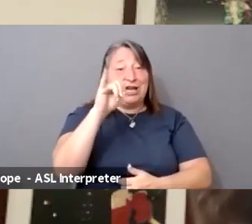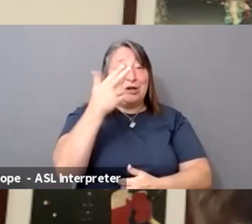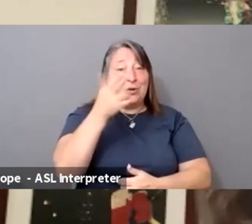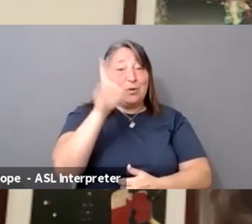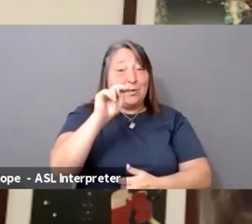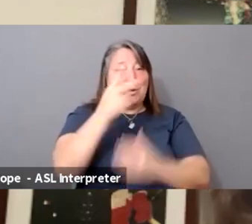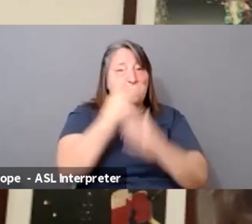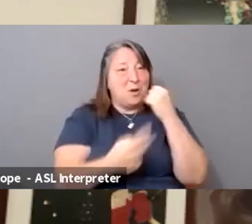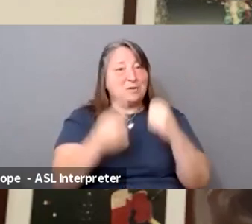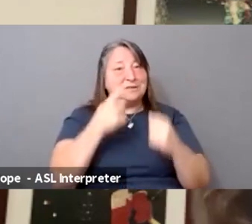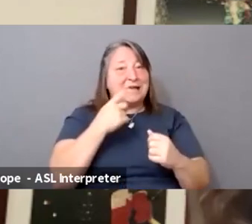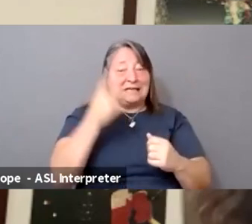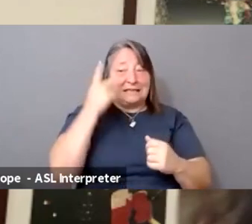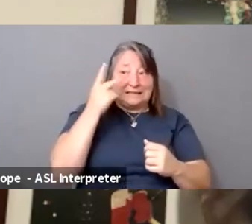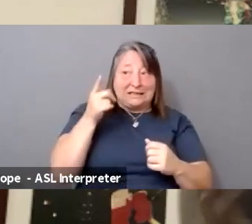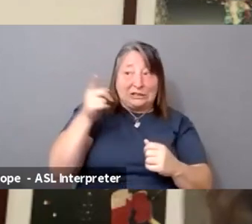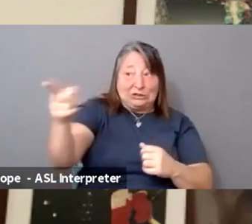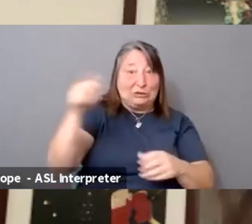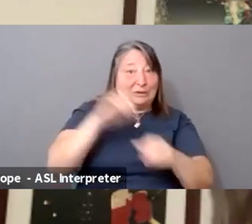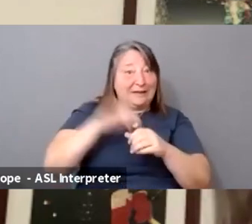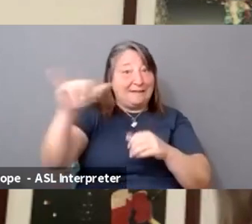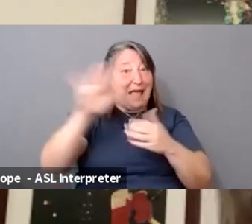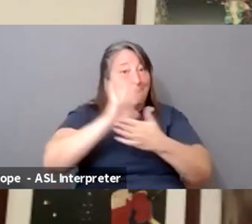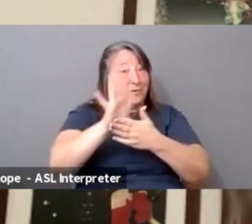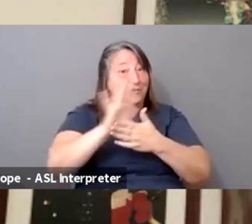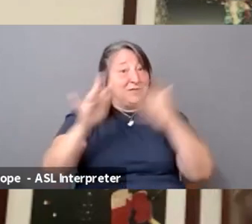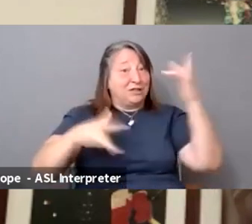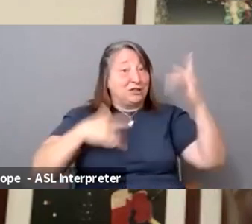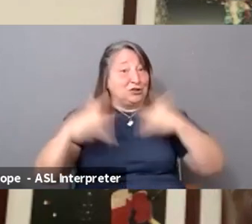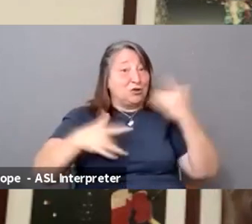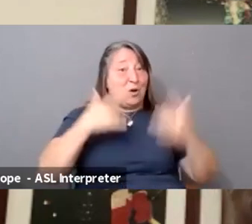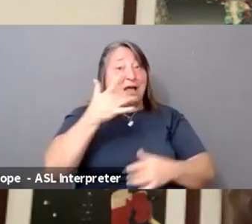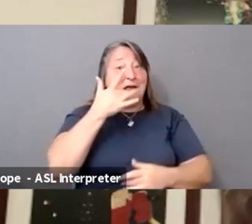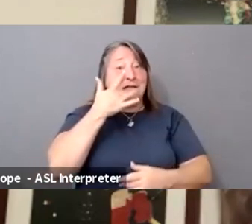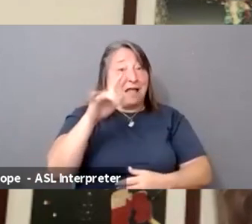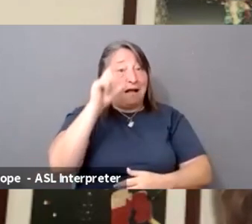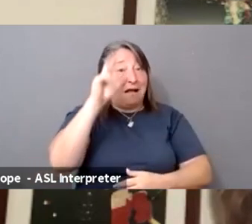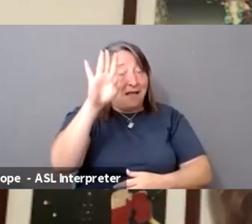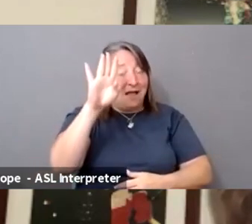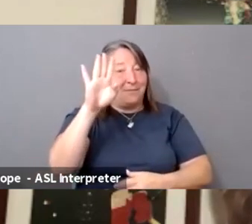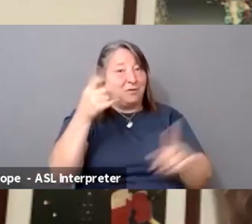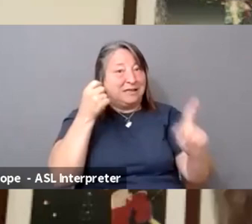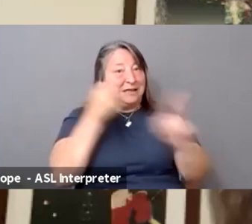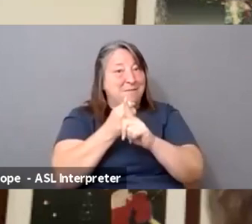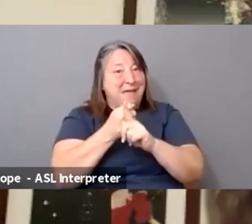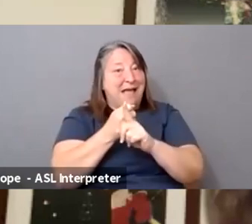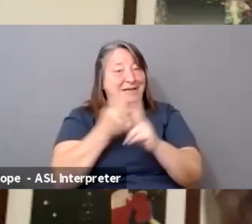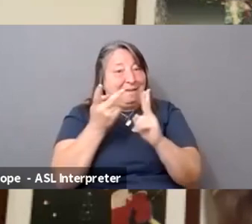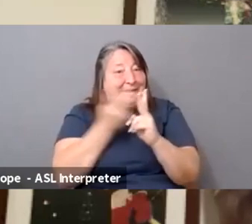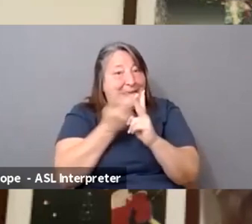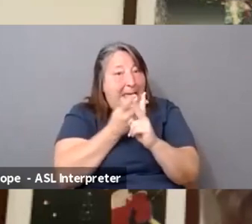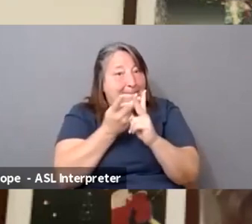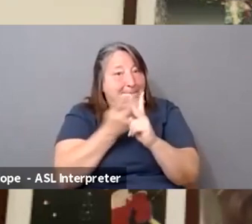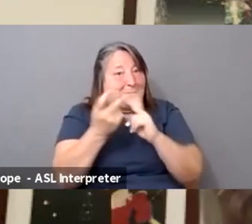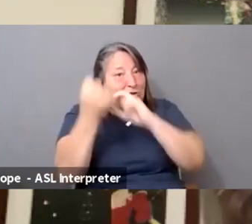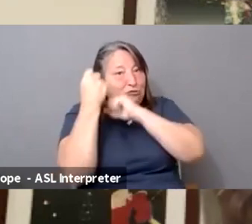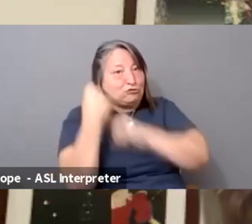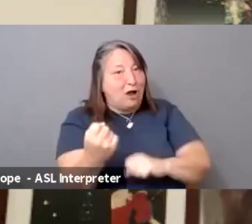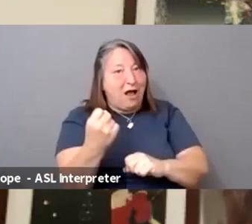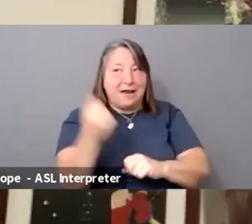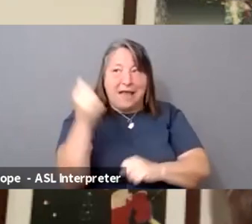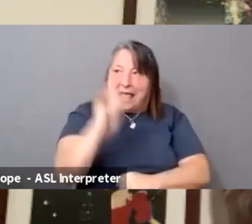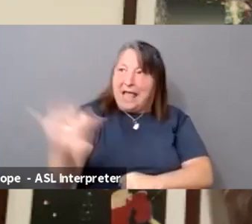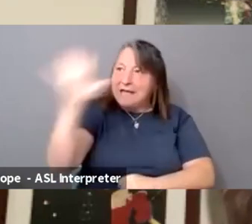that seeing you in Joy Luck Club had. And so can you talk a little bit about